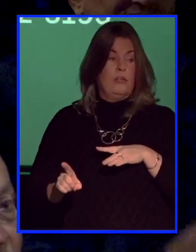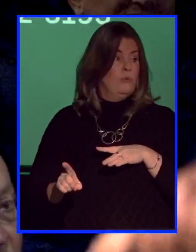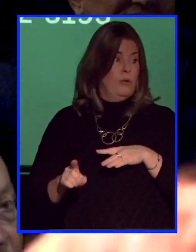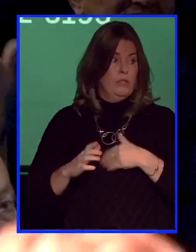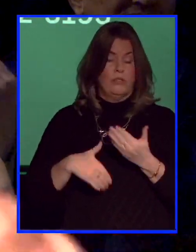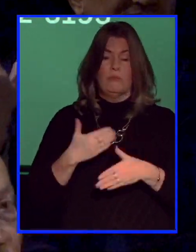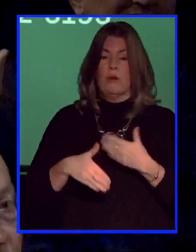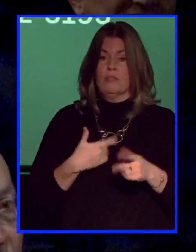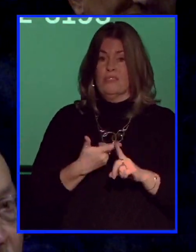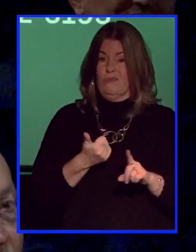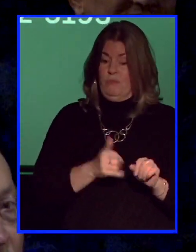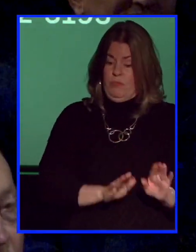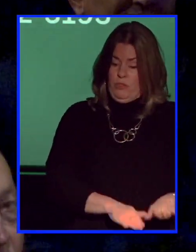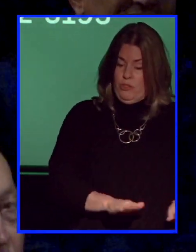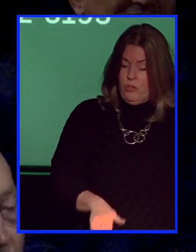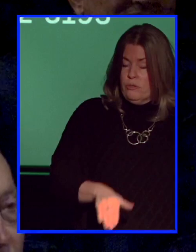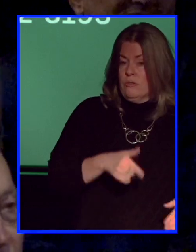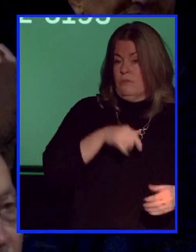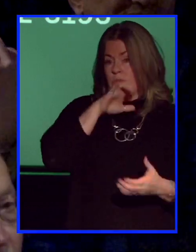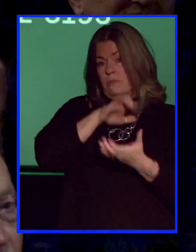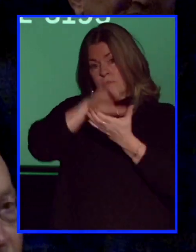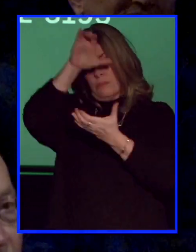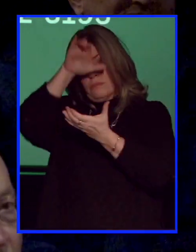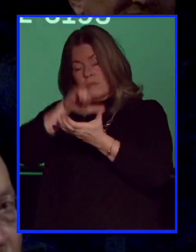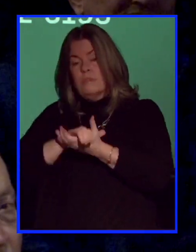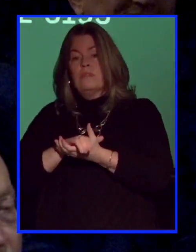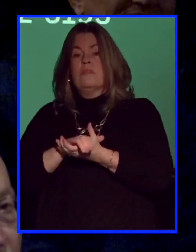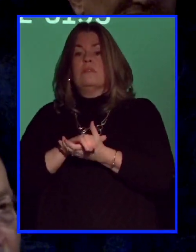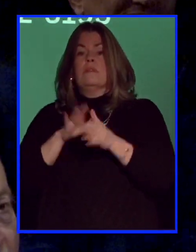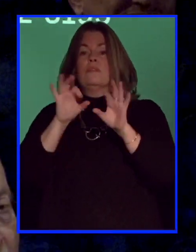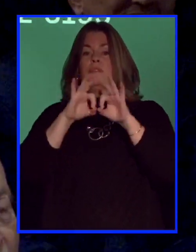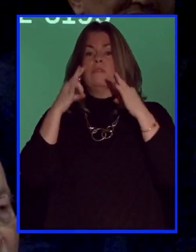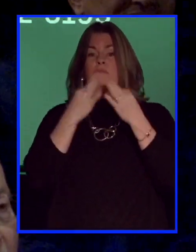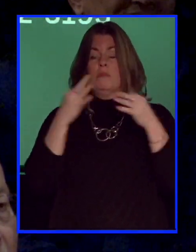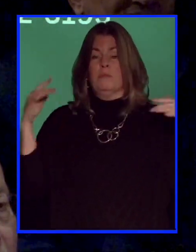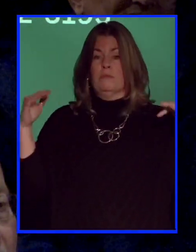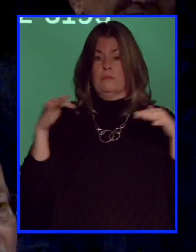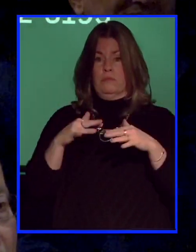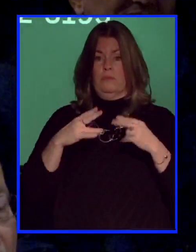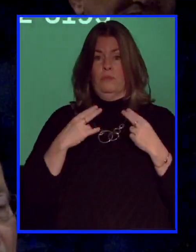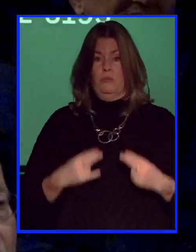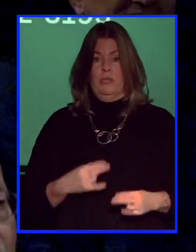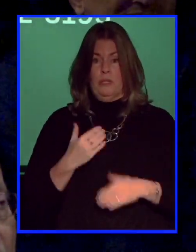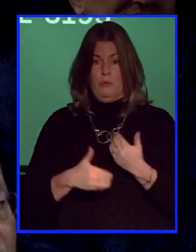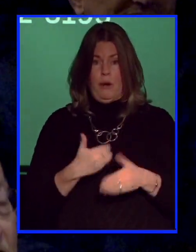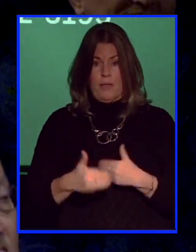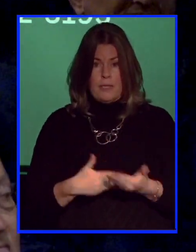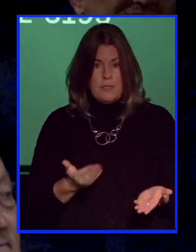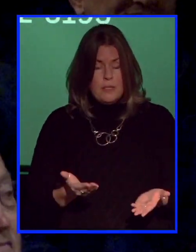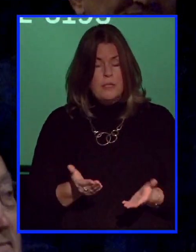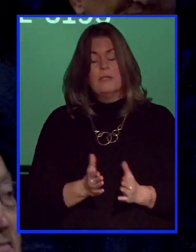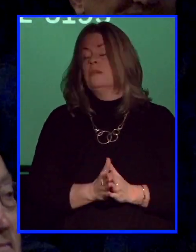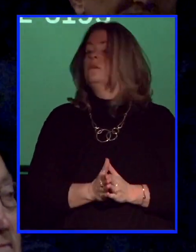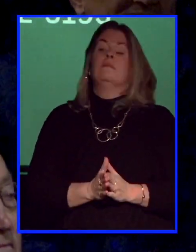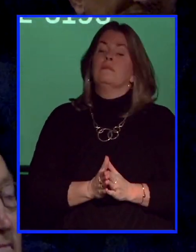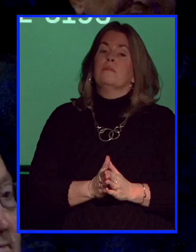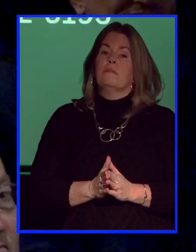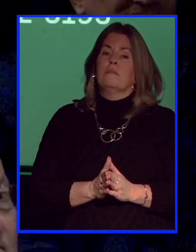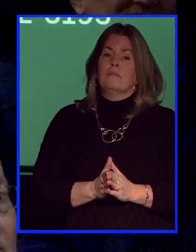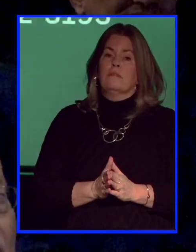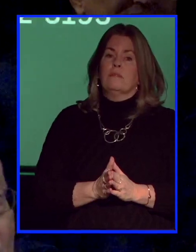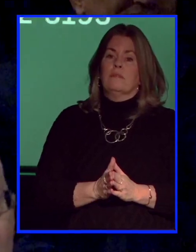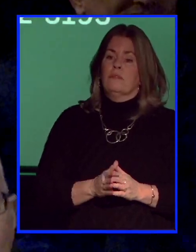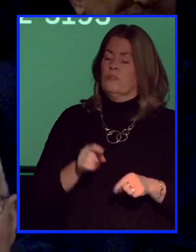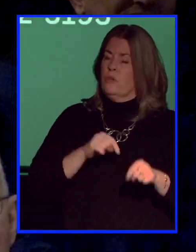children, from their spouses. And the family reunification humanitarian process is also quite backlogged. Families